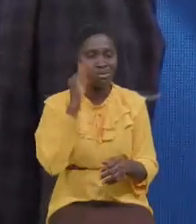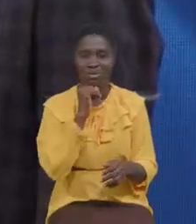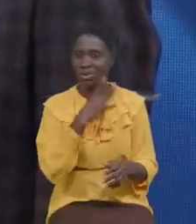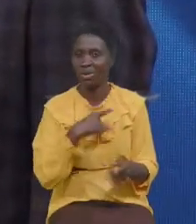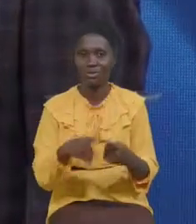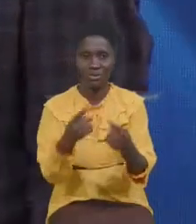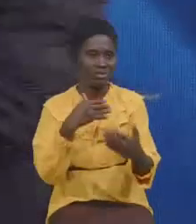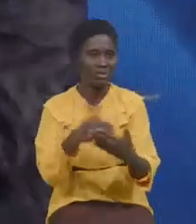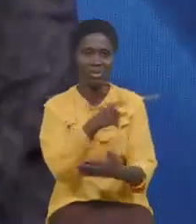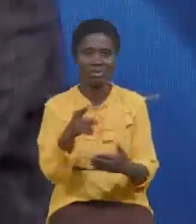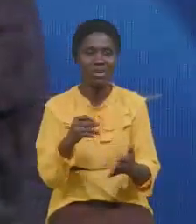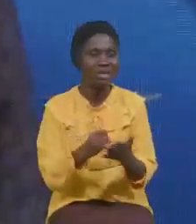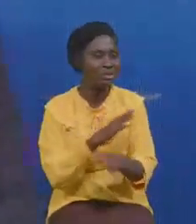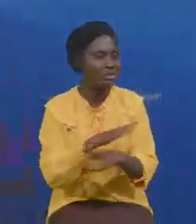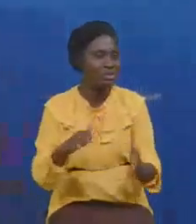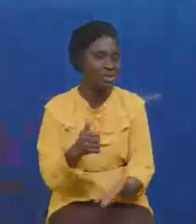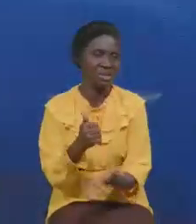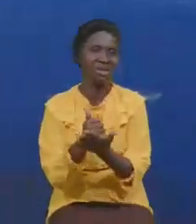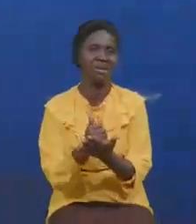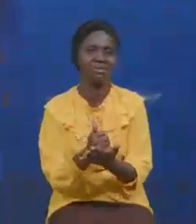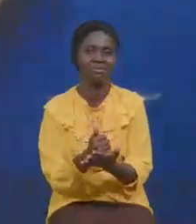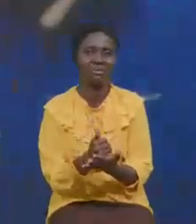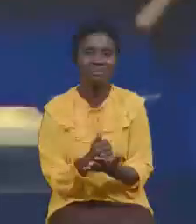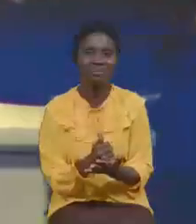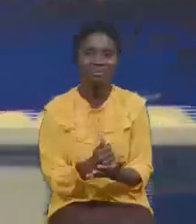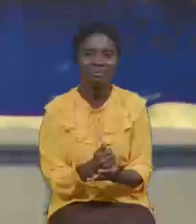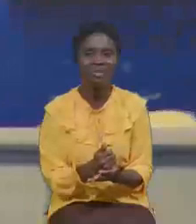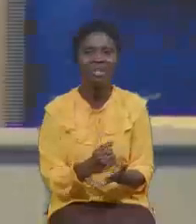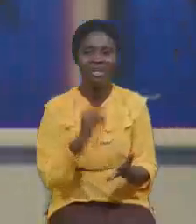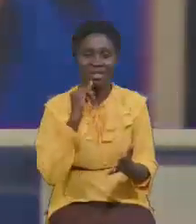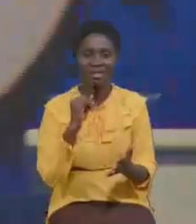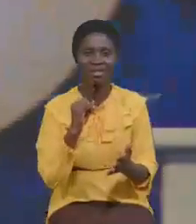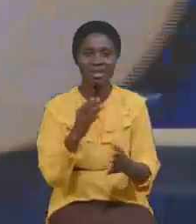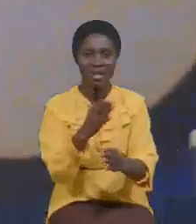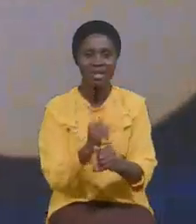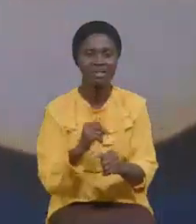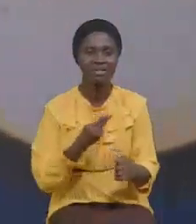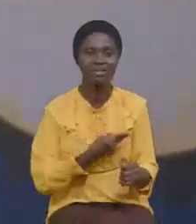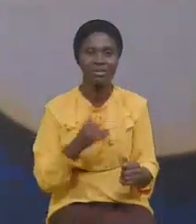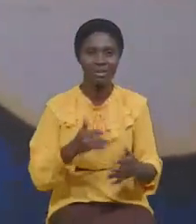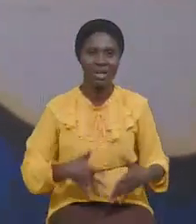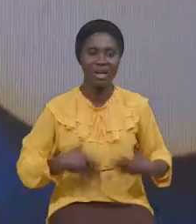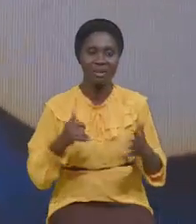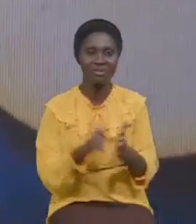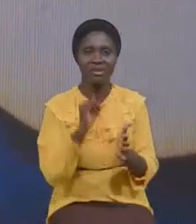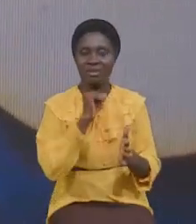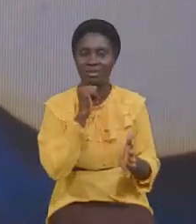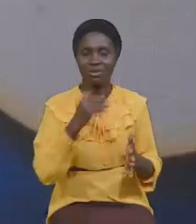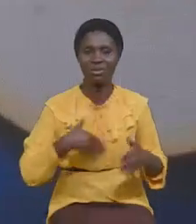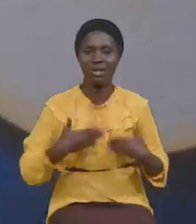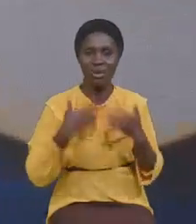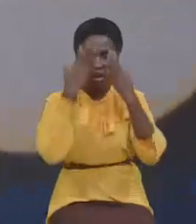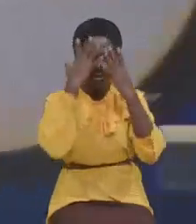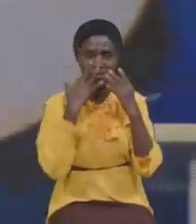It does not help. It's getting us a life that is not happy, a sorrowful